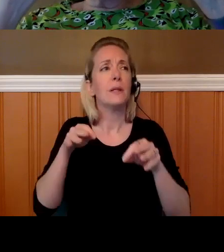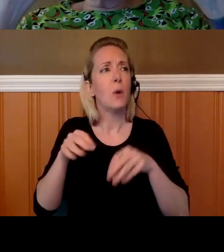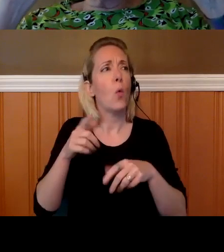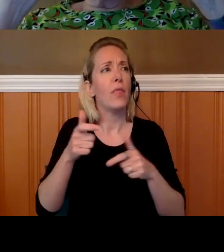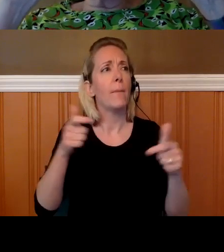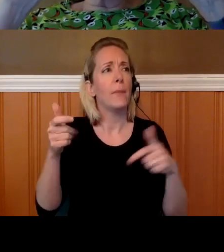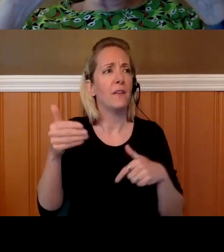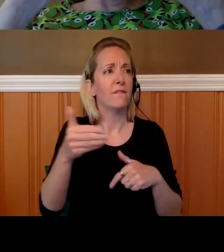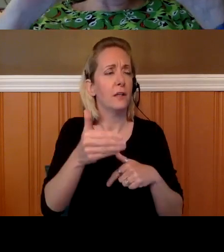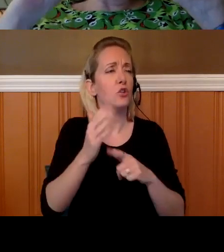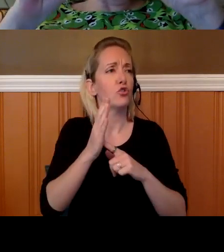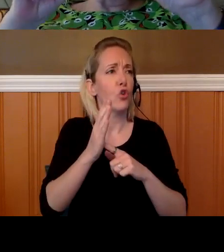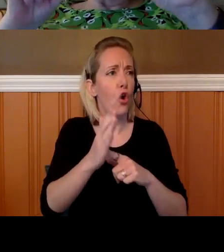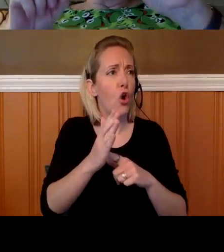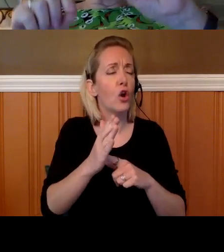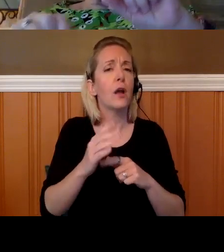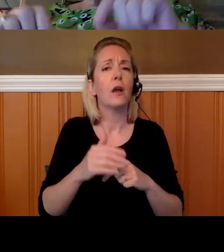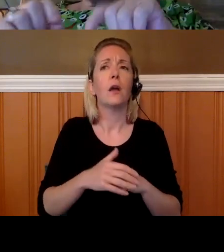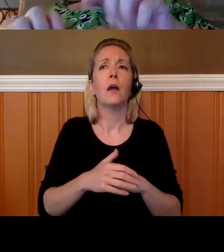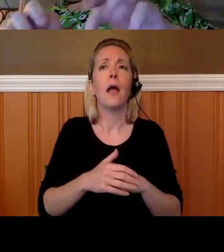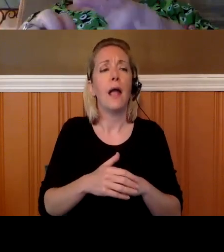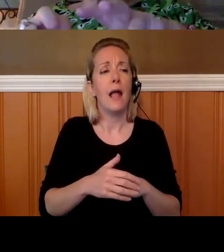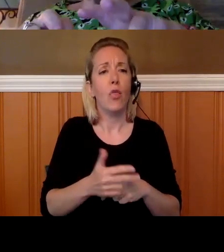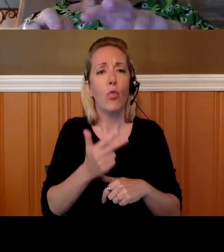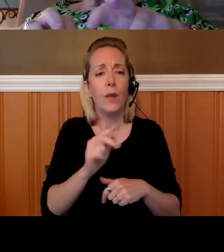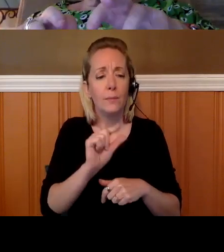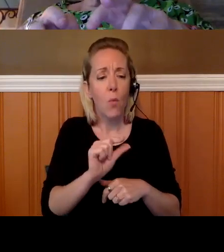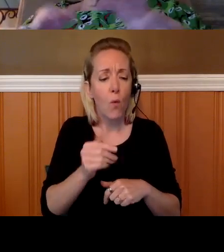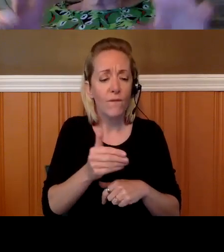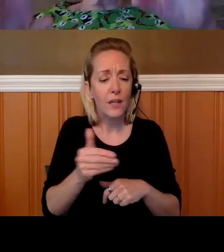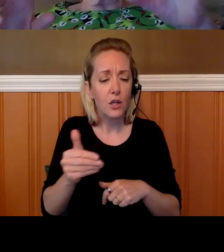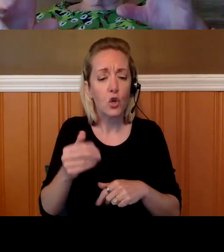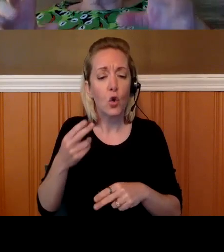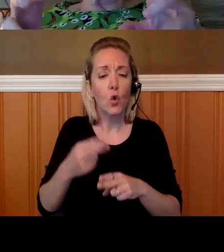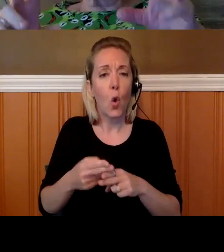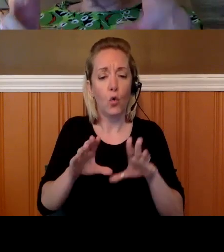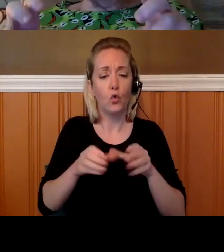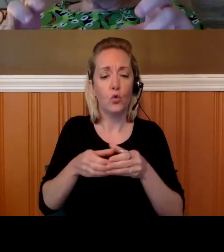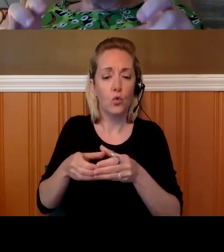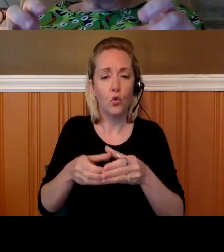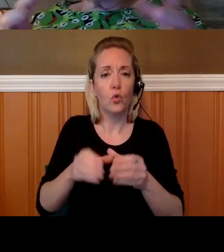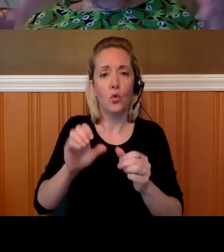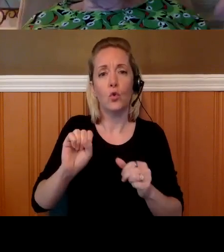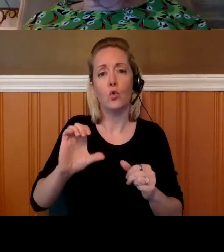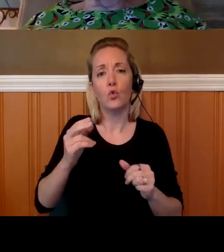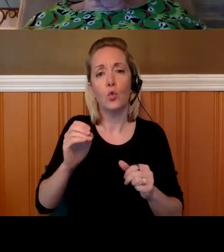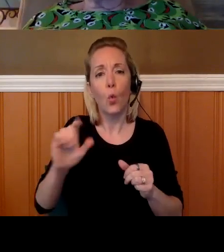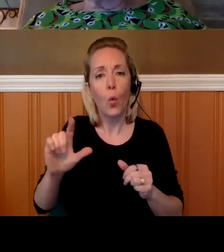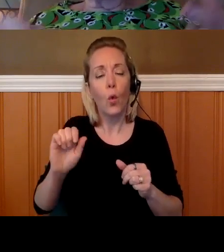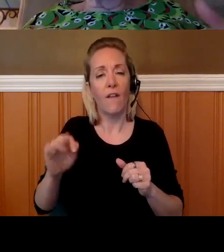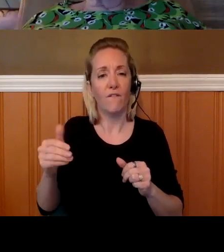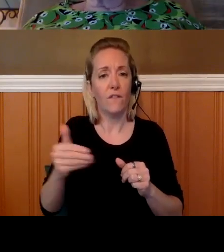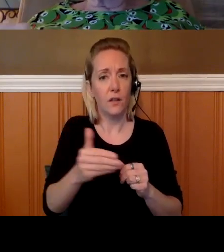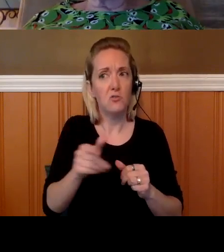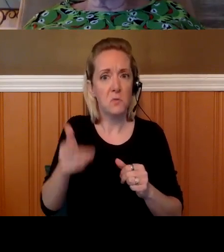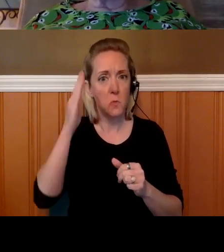was a shark, and the 3 little fish at the bottom, he says they're a school of fish. He knew it was a school of fish because there's more than